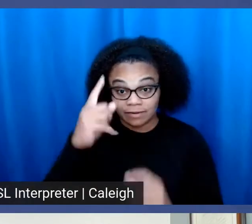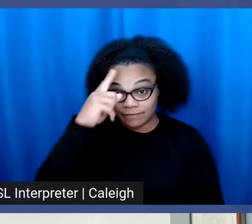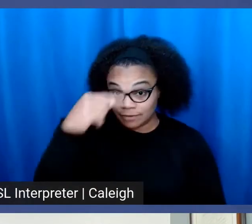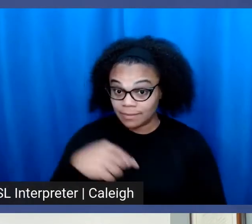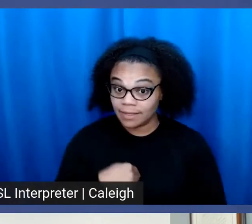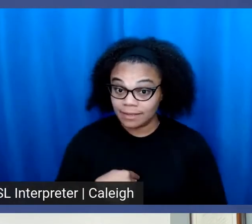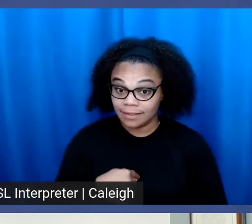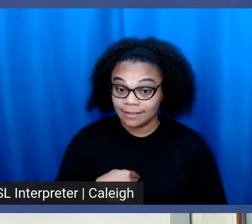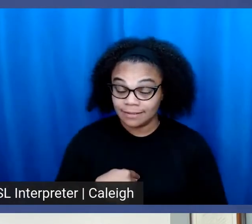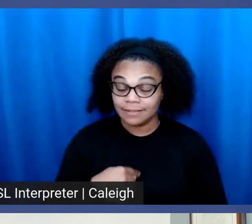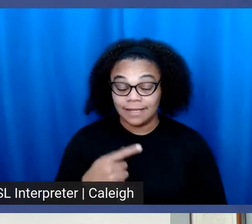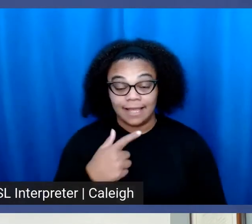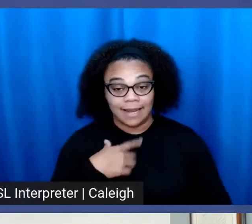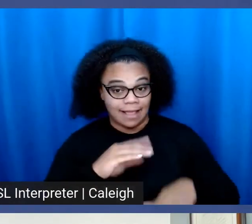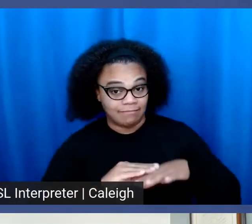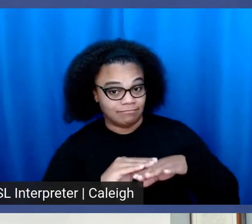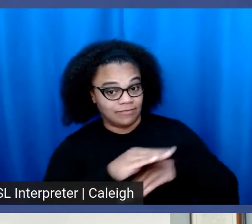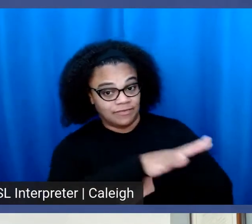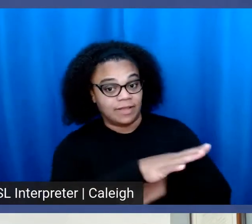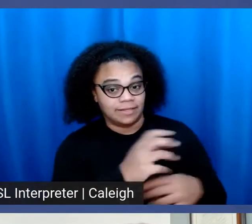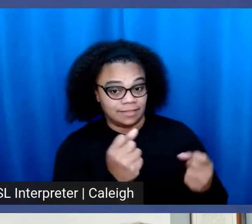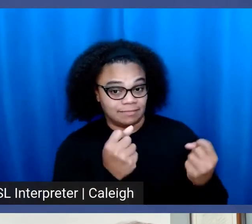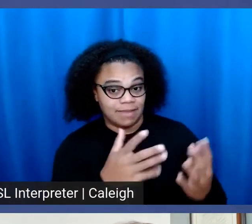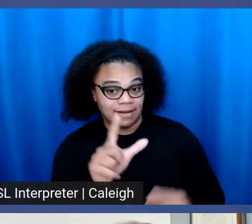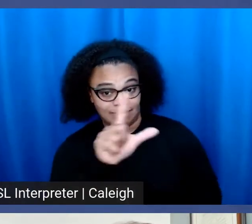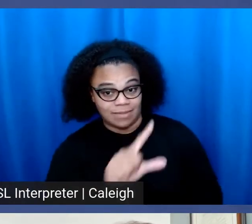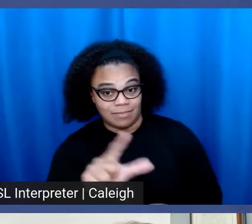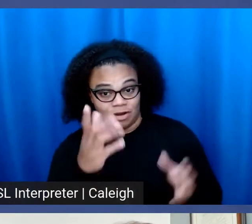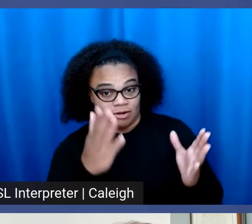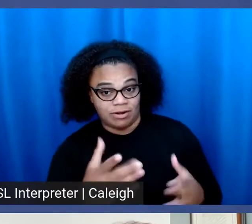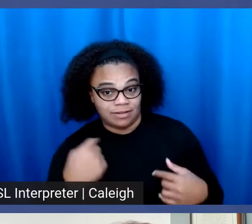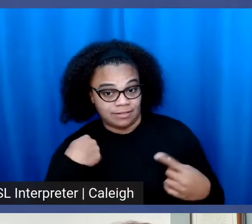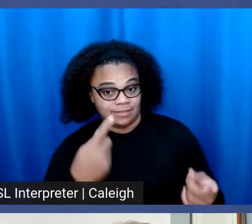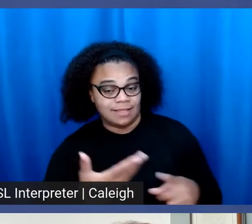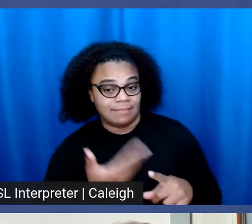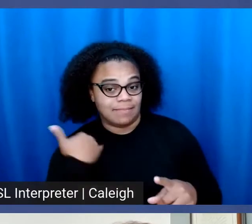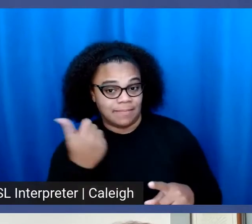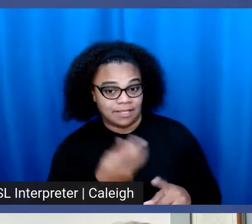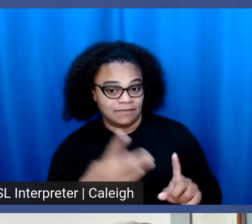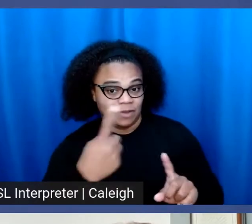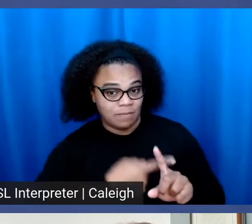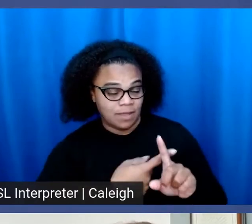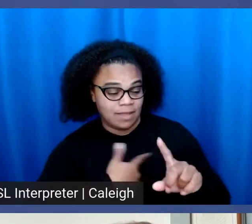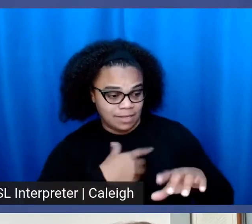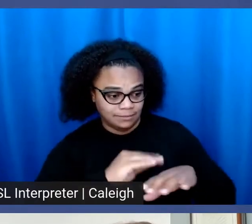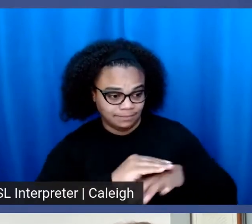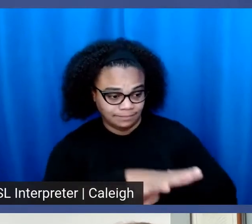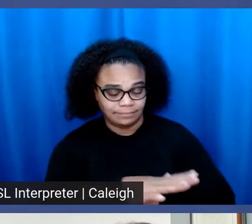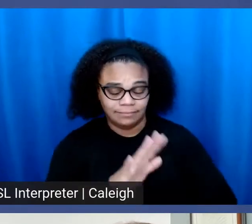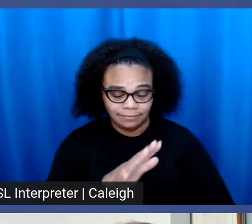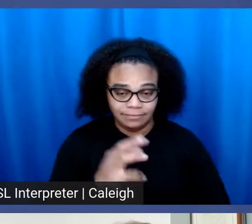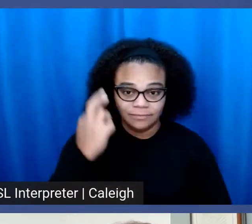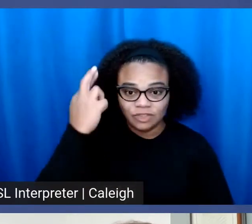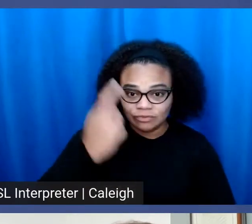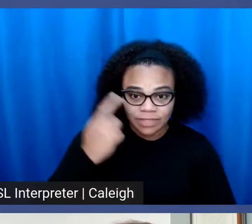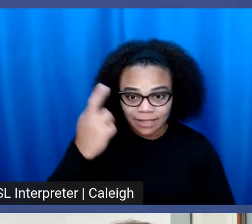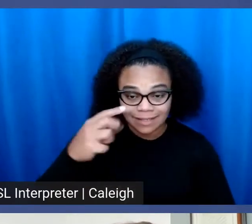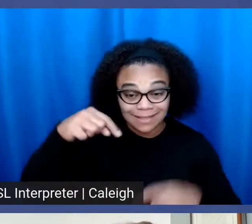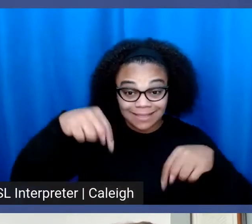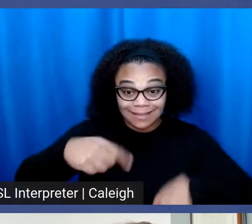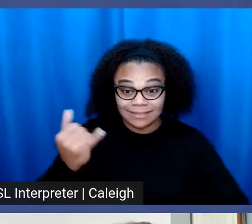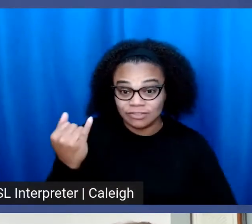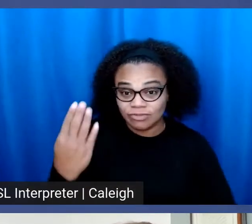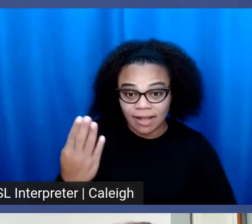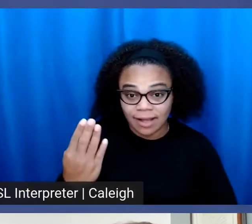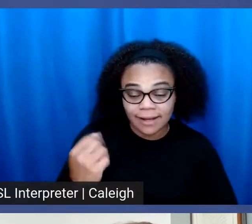I've counseled many librarians in the last number of months, is to realize that this is not a one-person job.